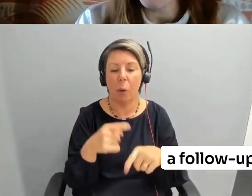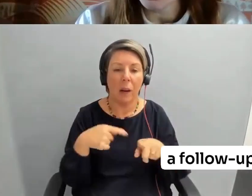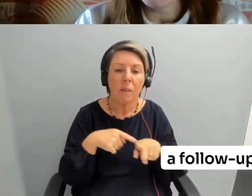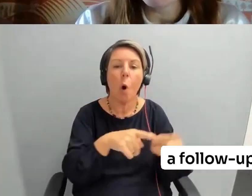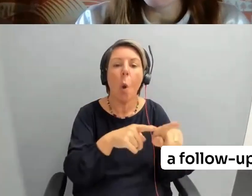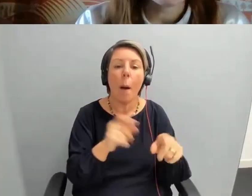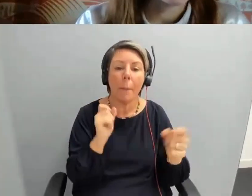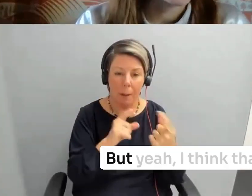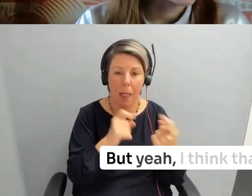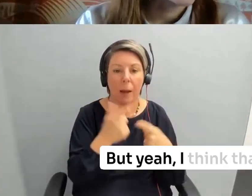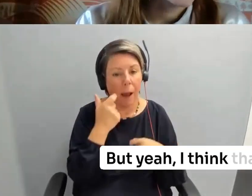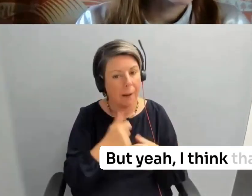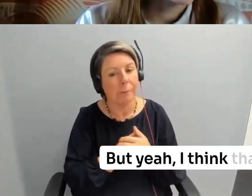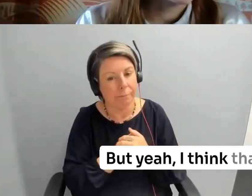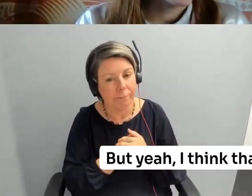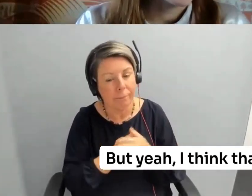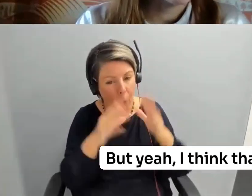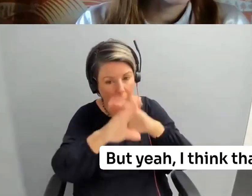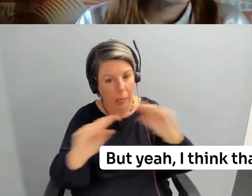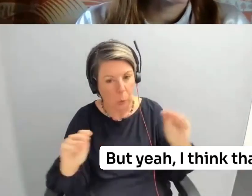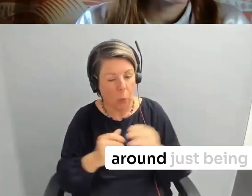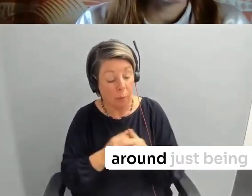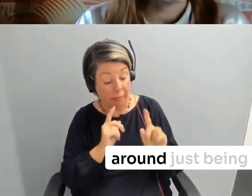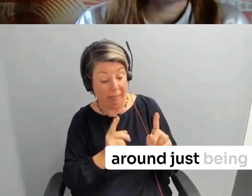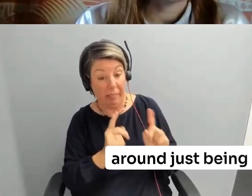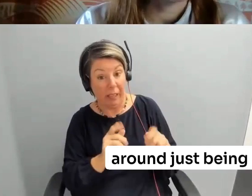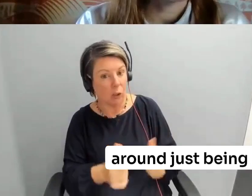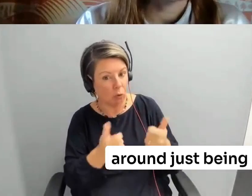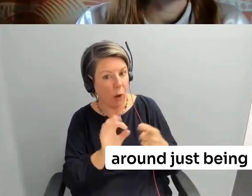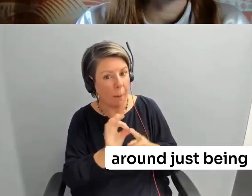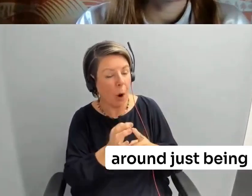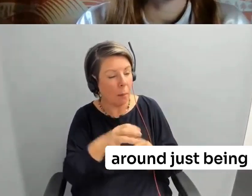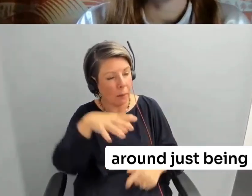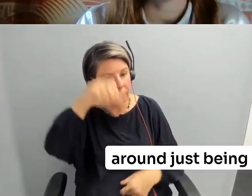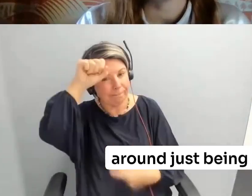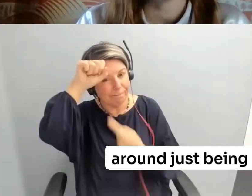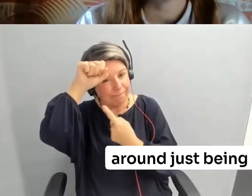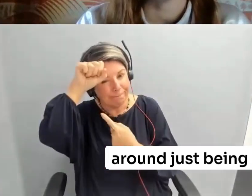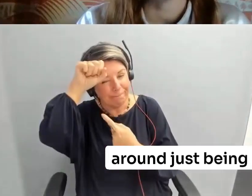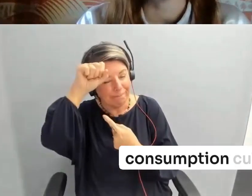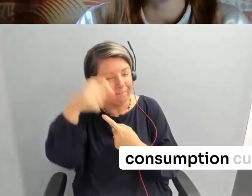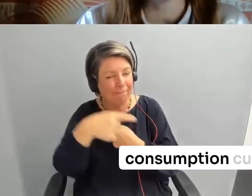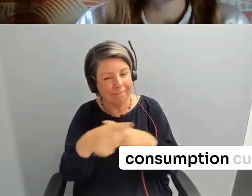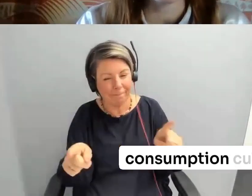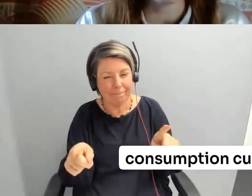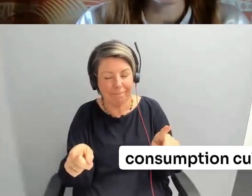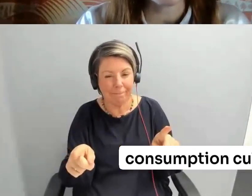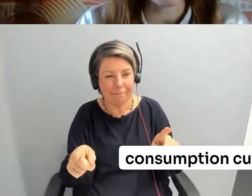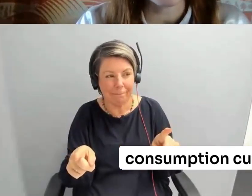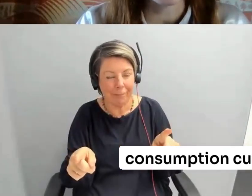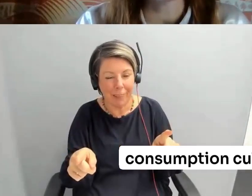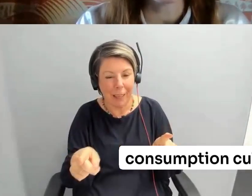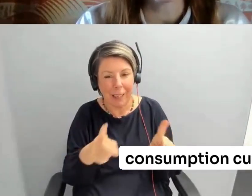as well. But yeah, I think that's a really good point around just being mindful of the kind of consumption